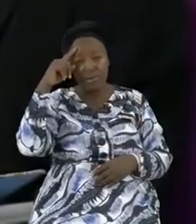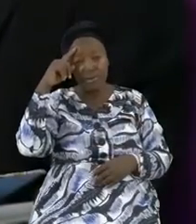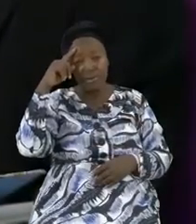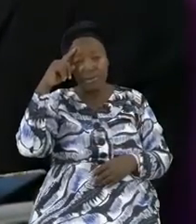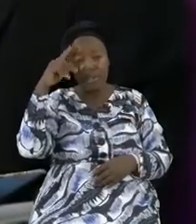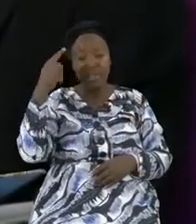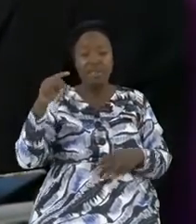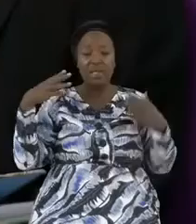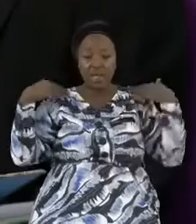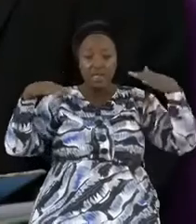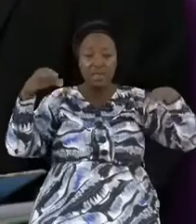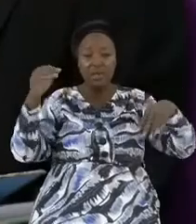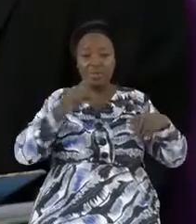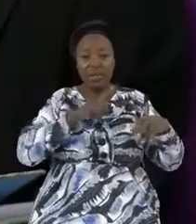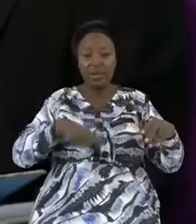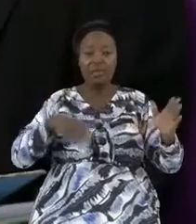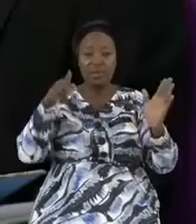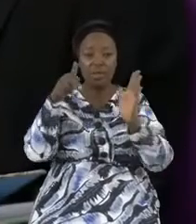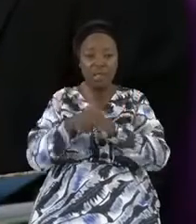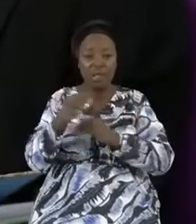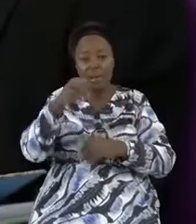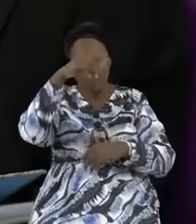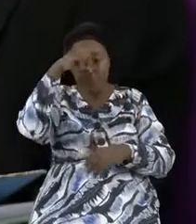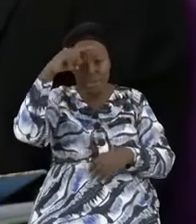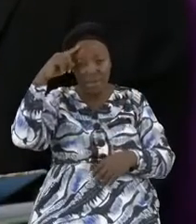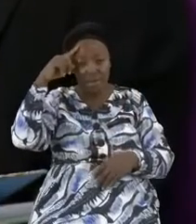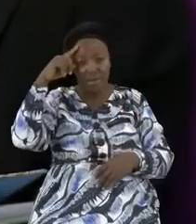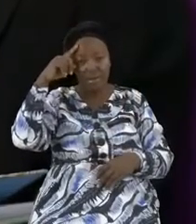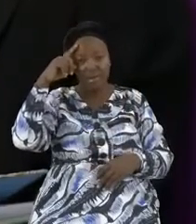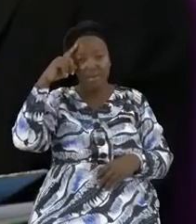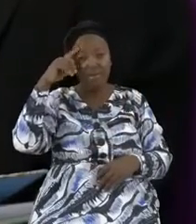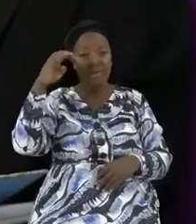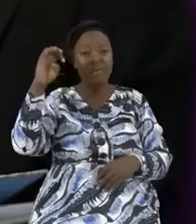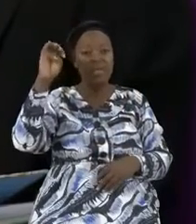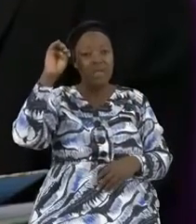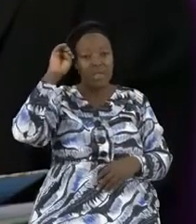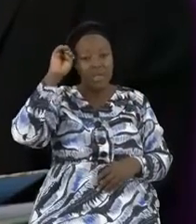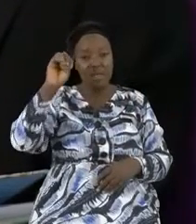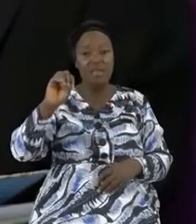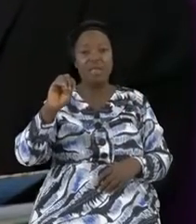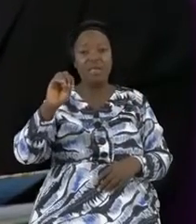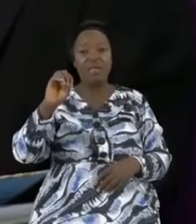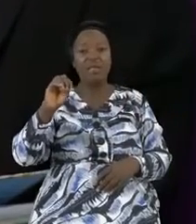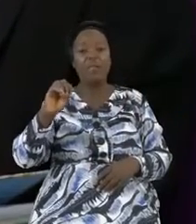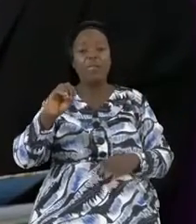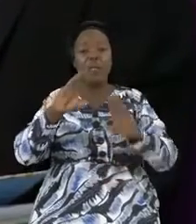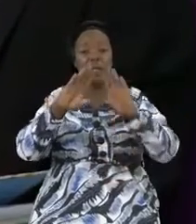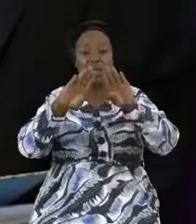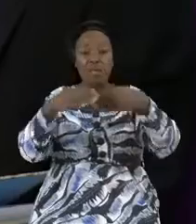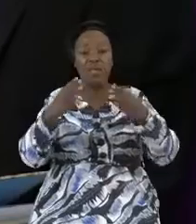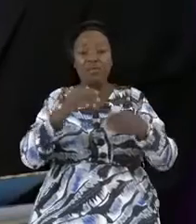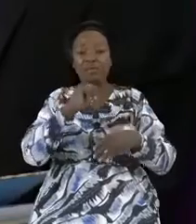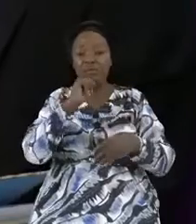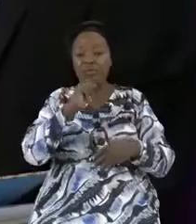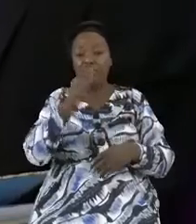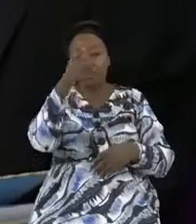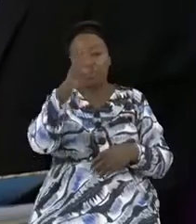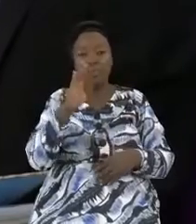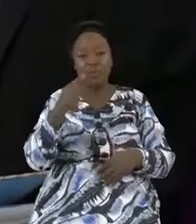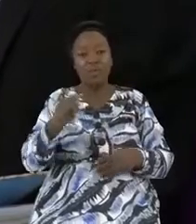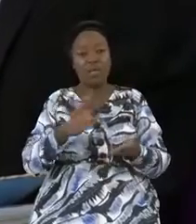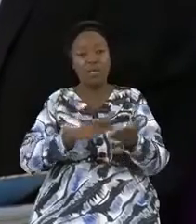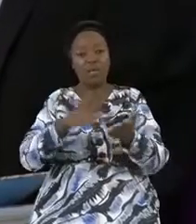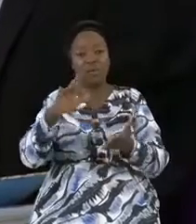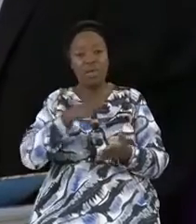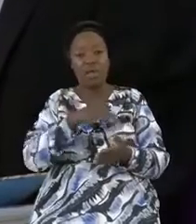the angel of the Lord smote him, because he gave not God the glory, and he was